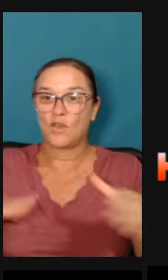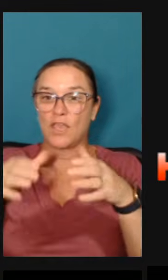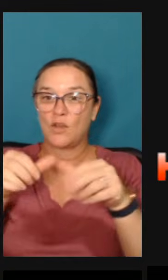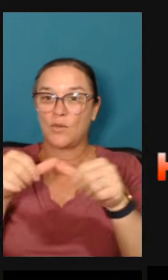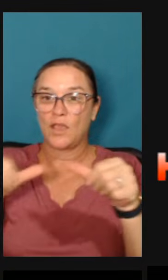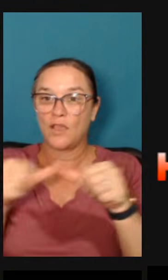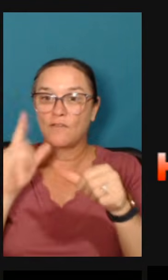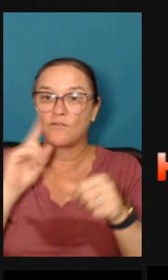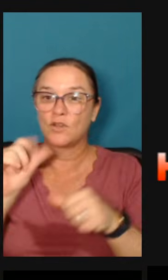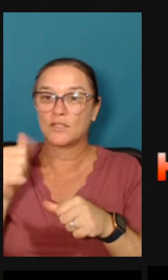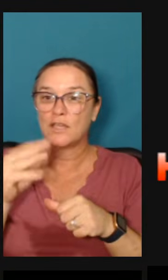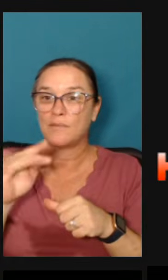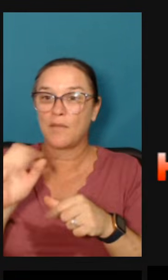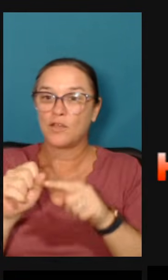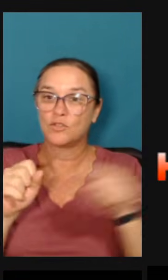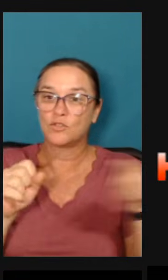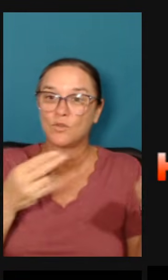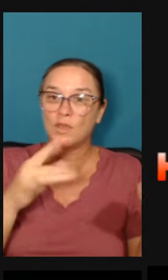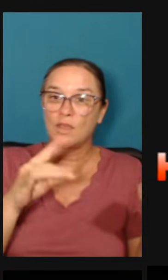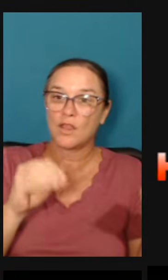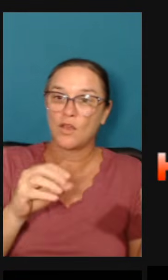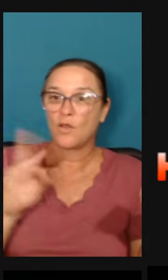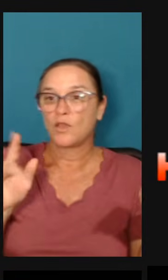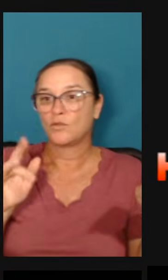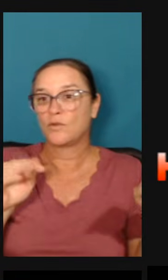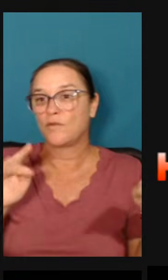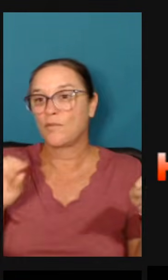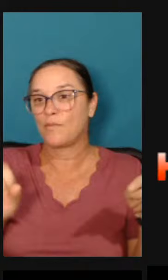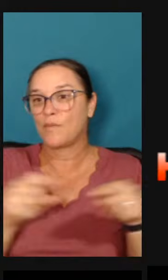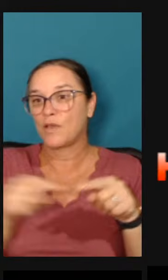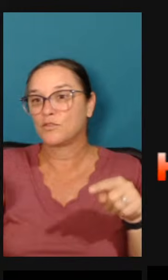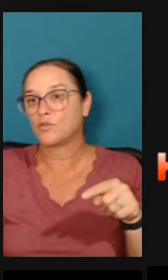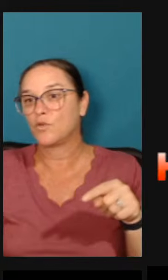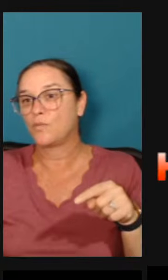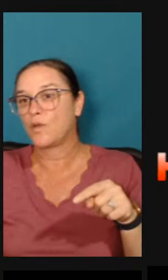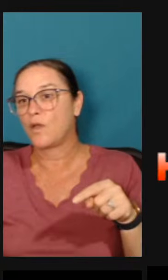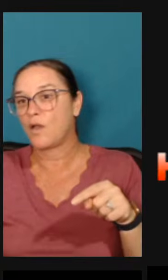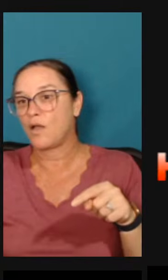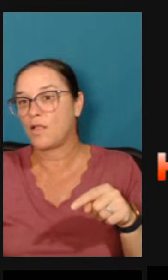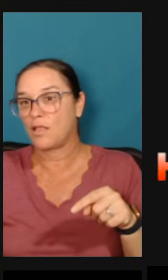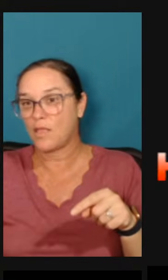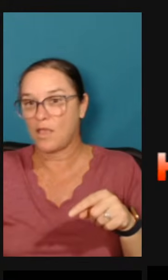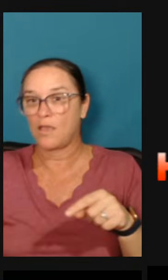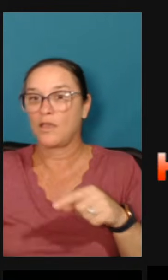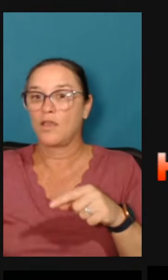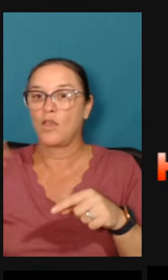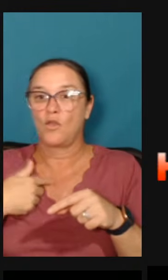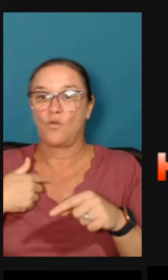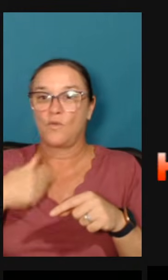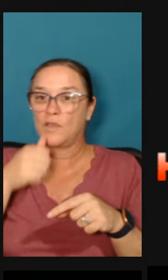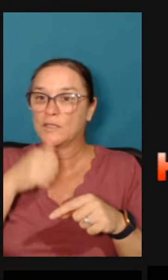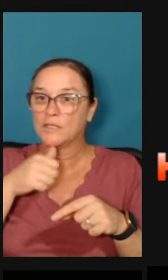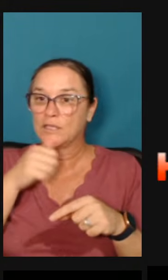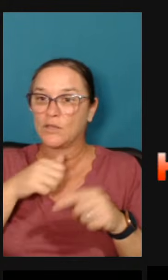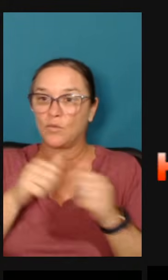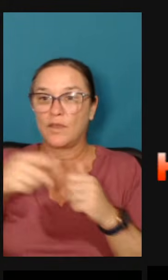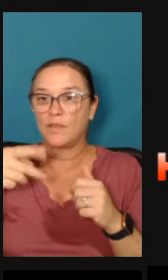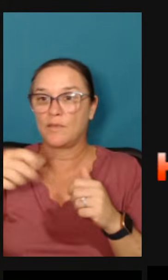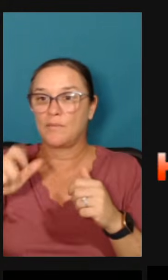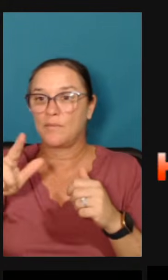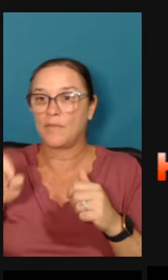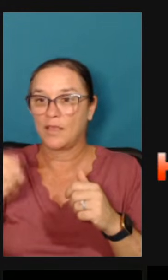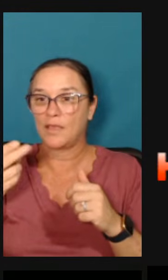miles towards Hilo and 25 miles towards Pahala are on catchment. Residents got a deal. with Cinderfall, with Pele's hair, with